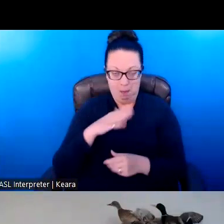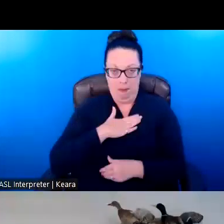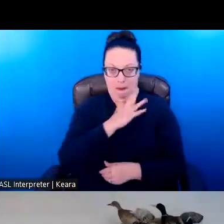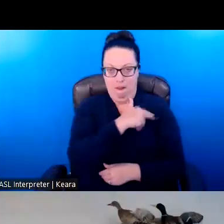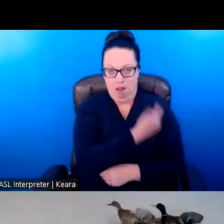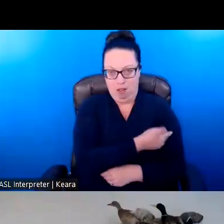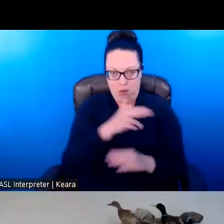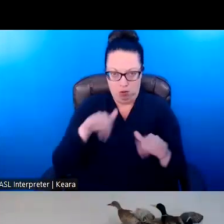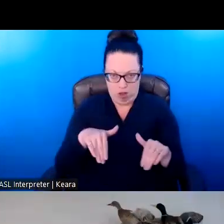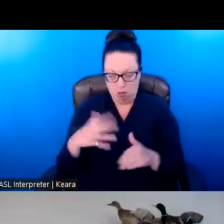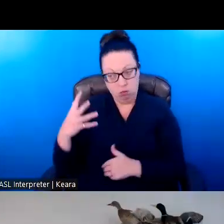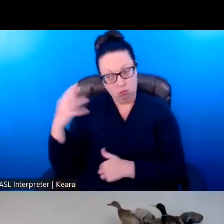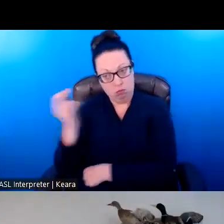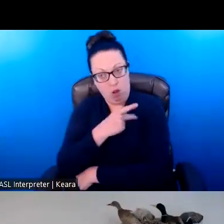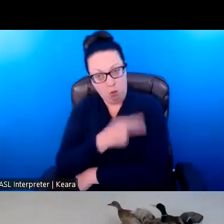outpatient world.